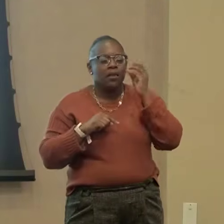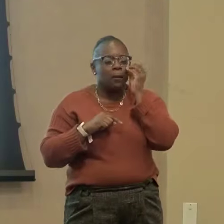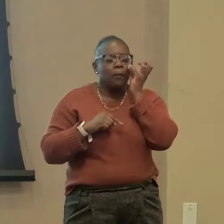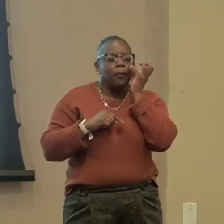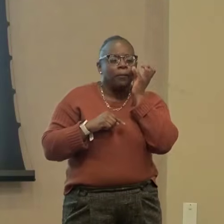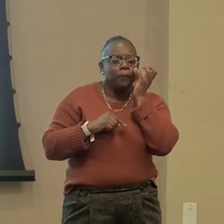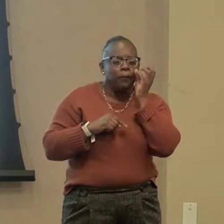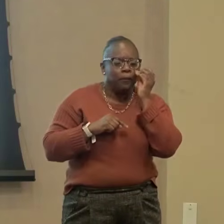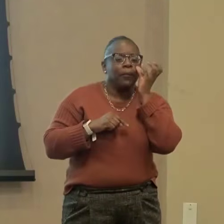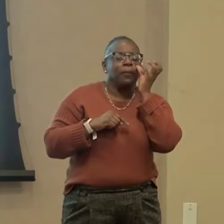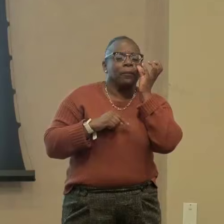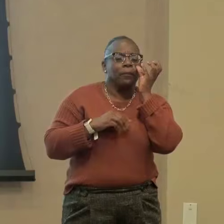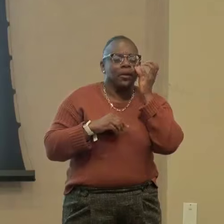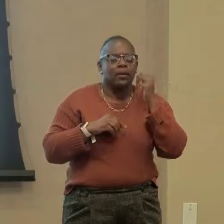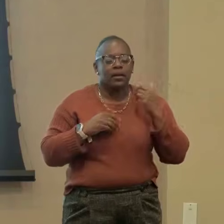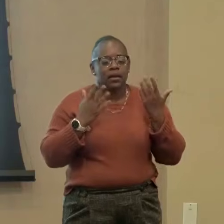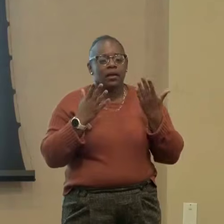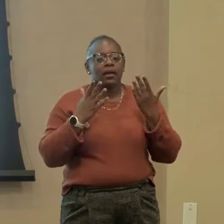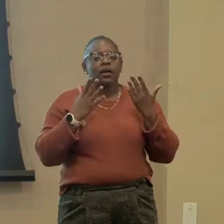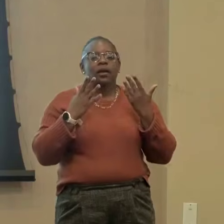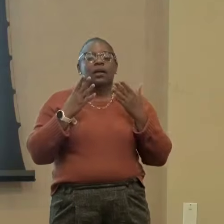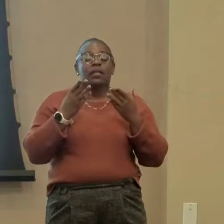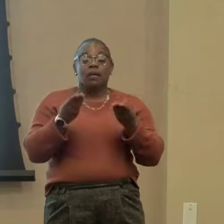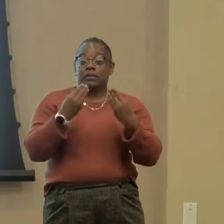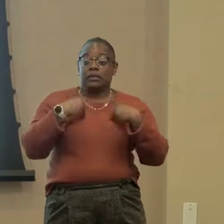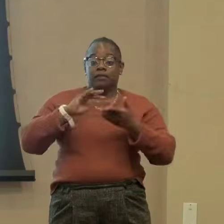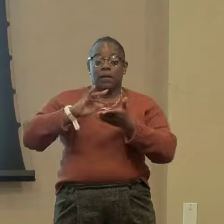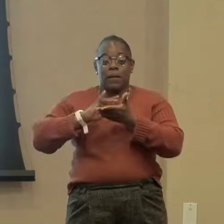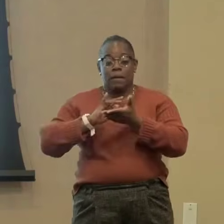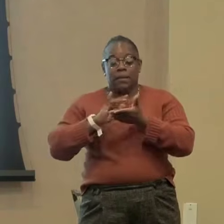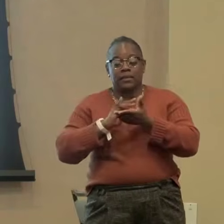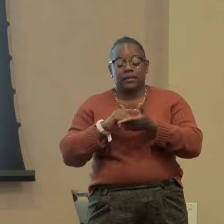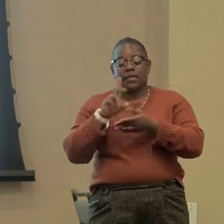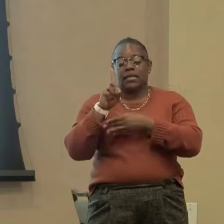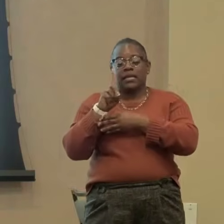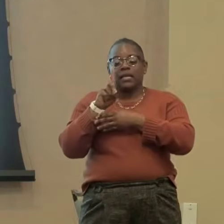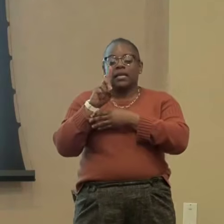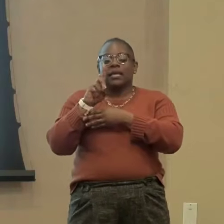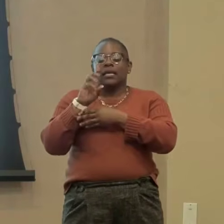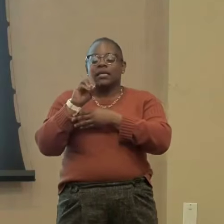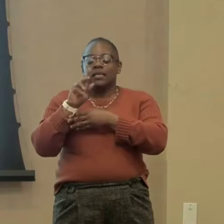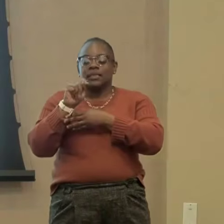coming when the rash came to the eye line. I was prescribed doxycycline,